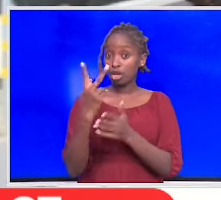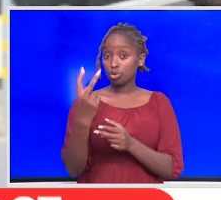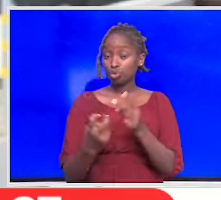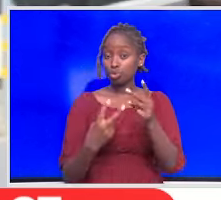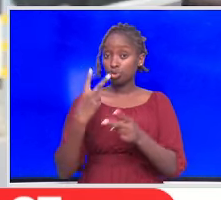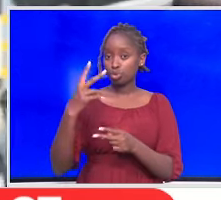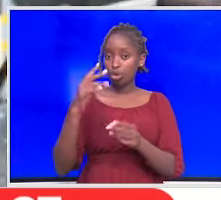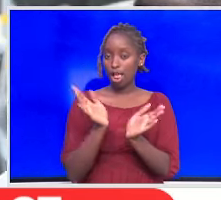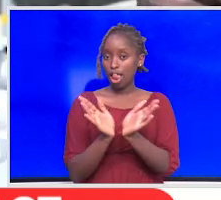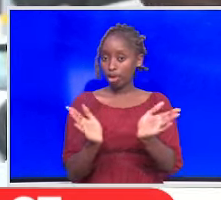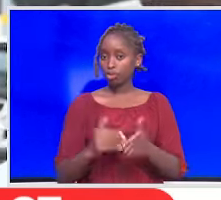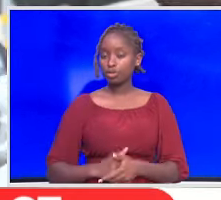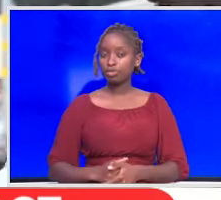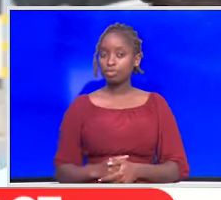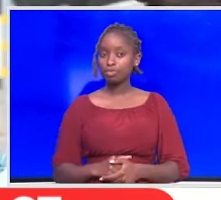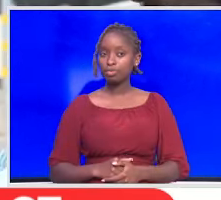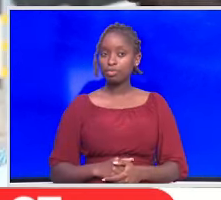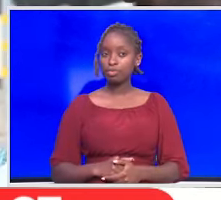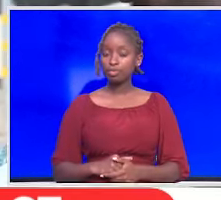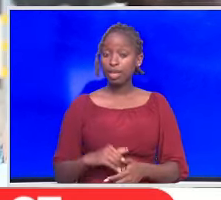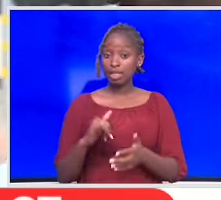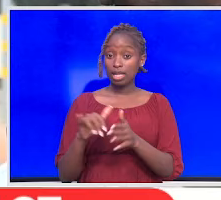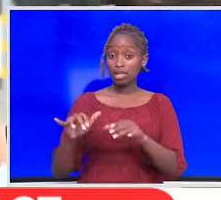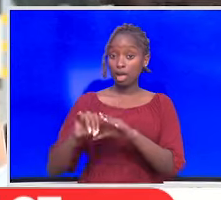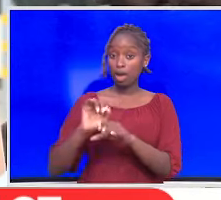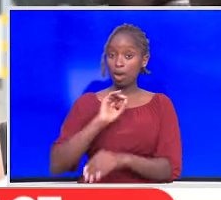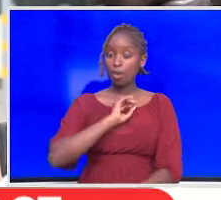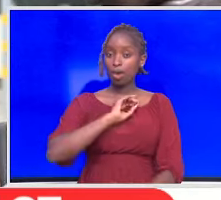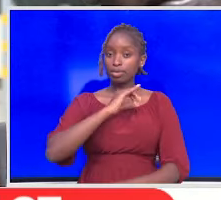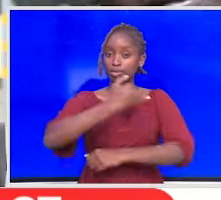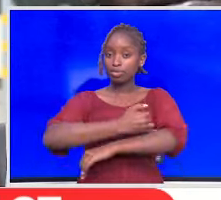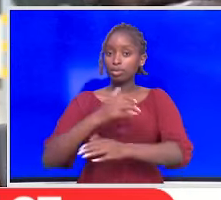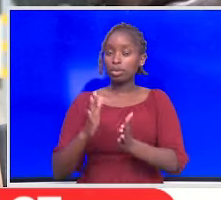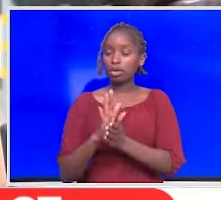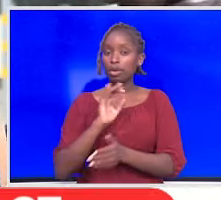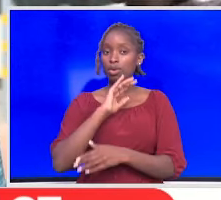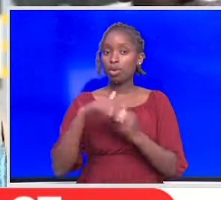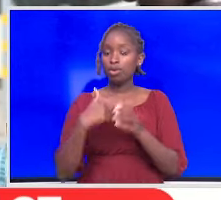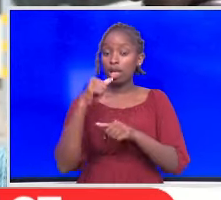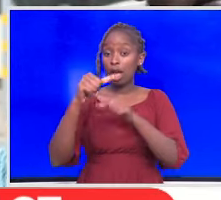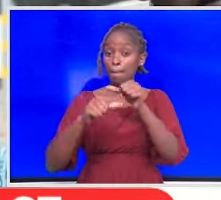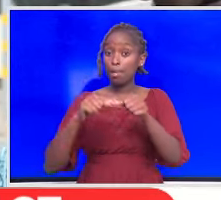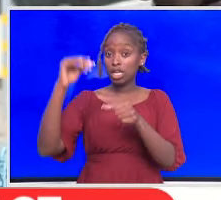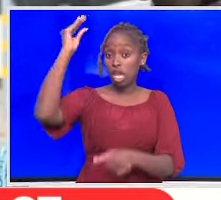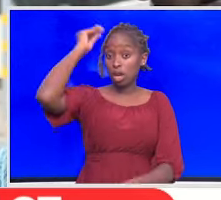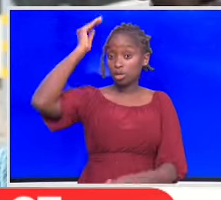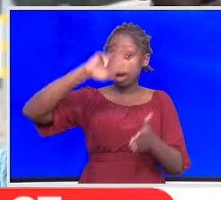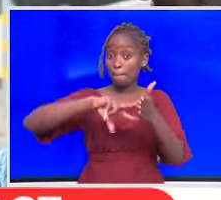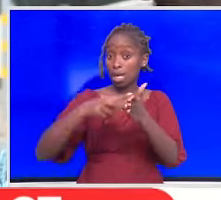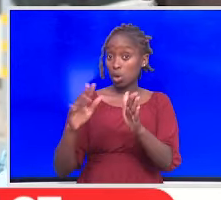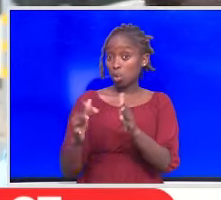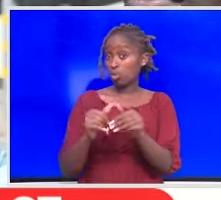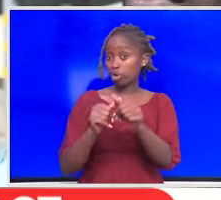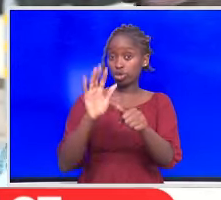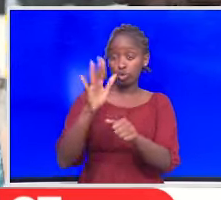that. That particularly pertains our institutions and parastatals on education. This simply means it will be the